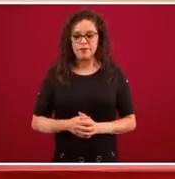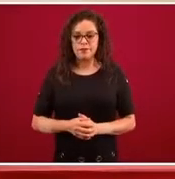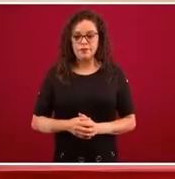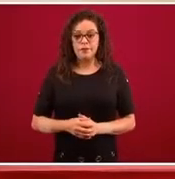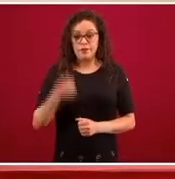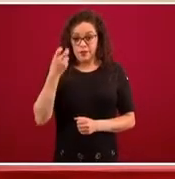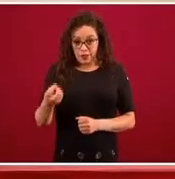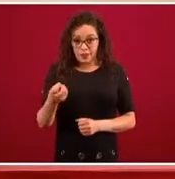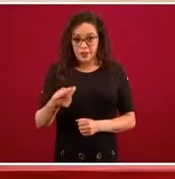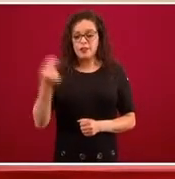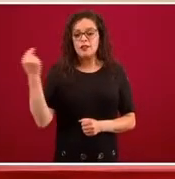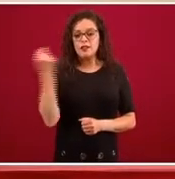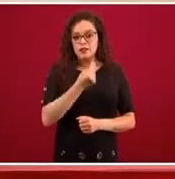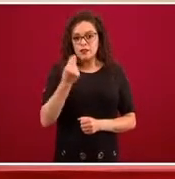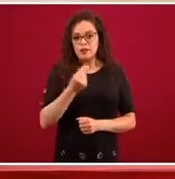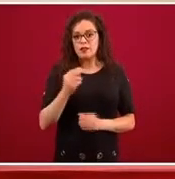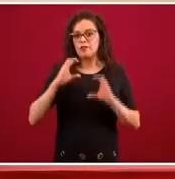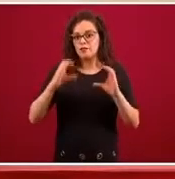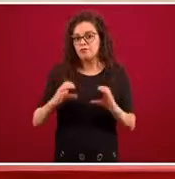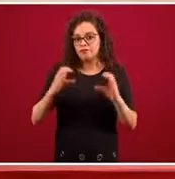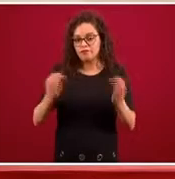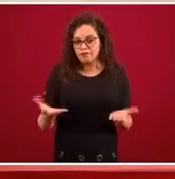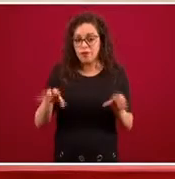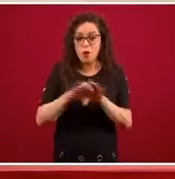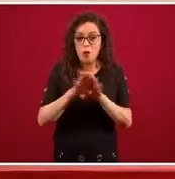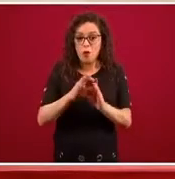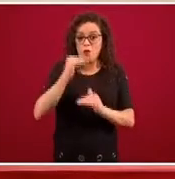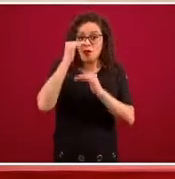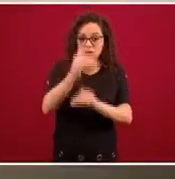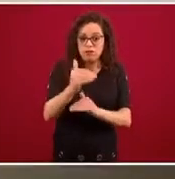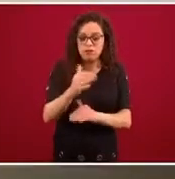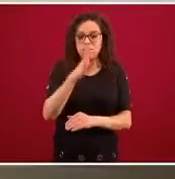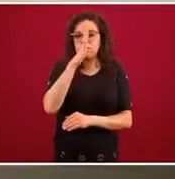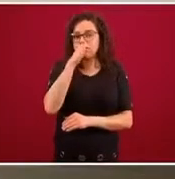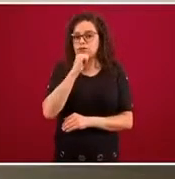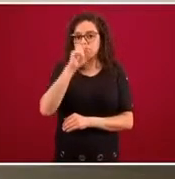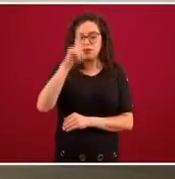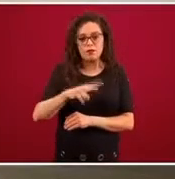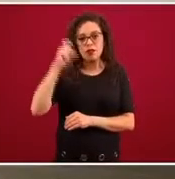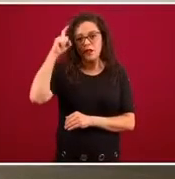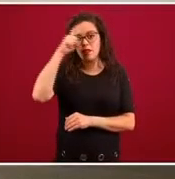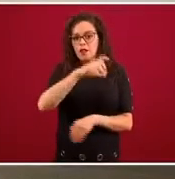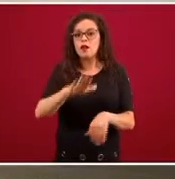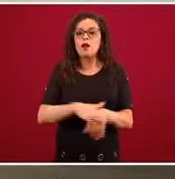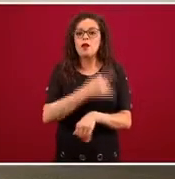have contemplates the limitation of the exposure,